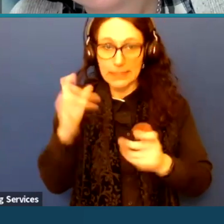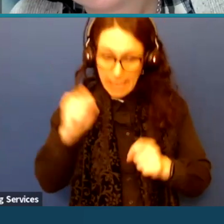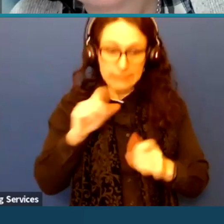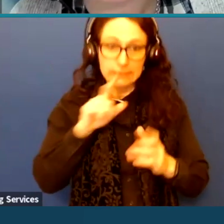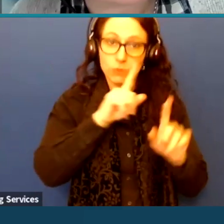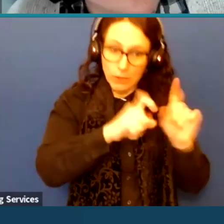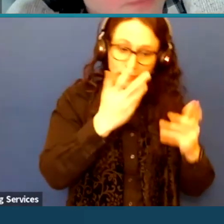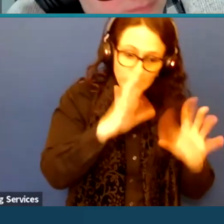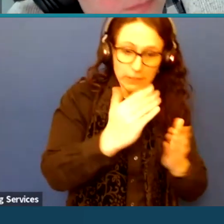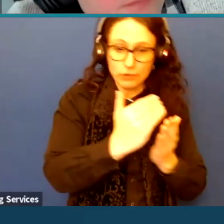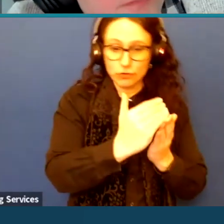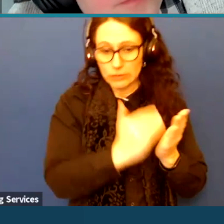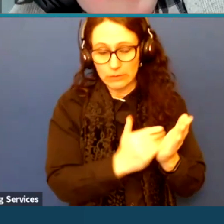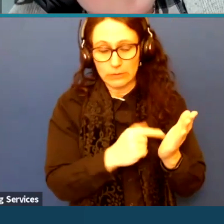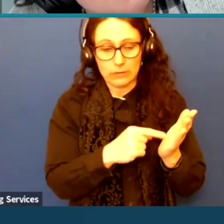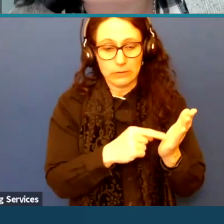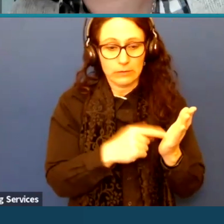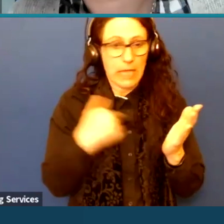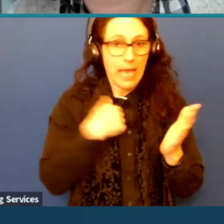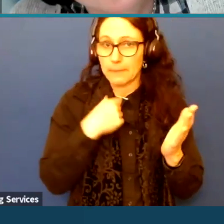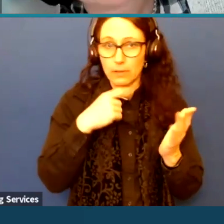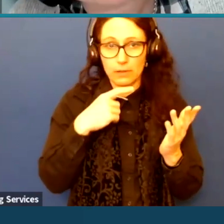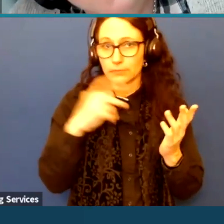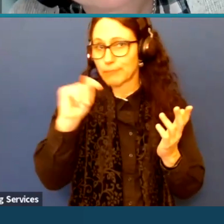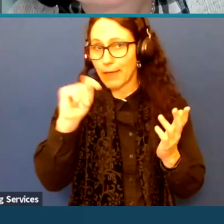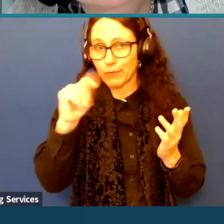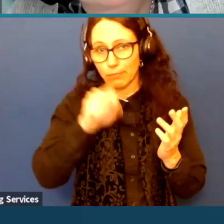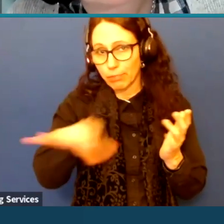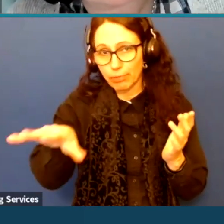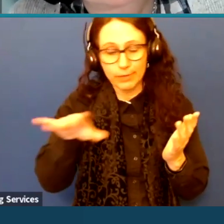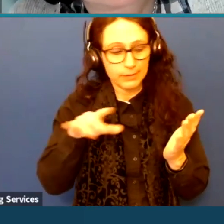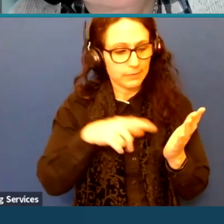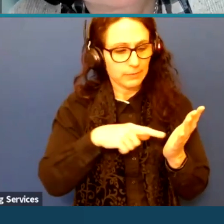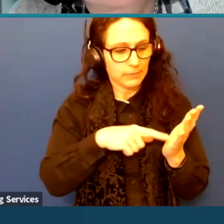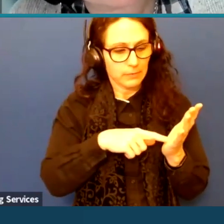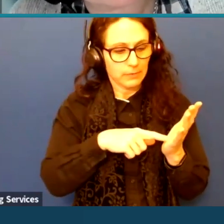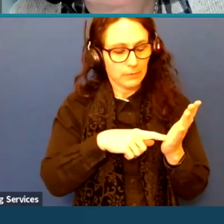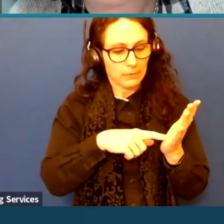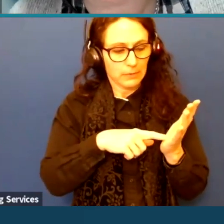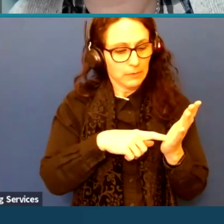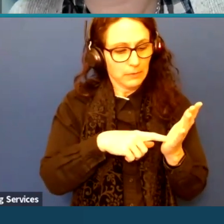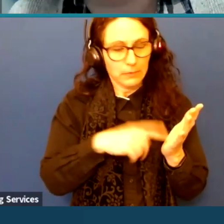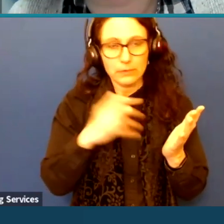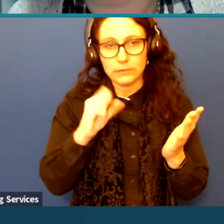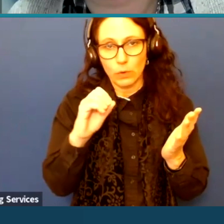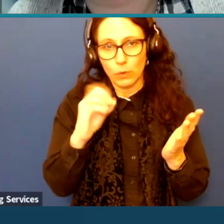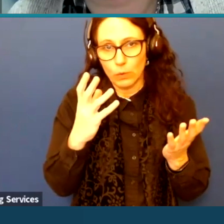do. The animal wasn't housebroken, let's say, as an example. And so we had to have the person remove the animal. That's